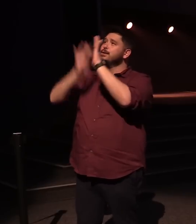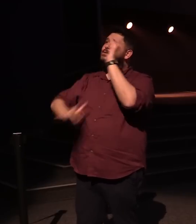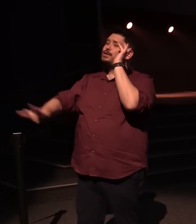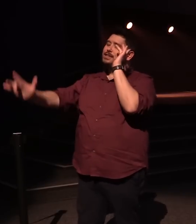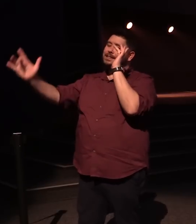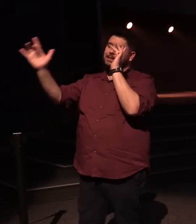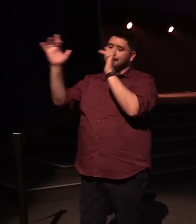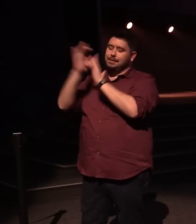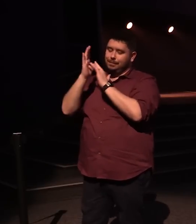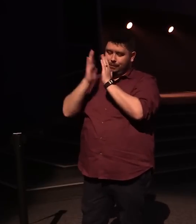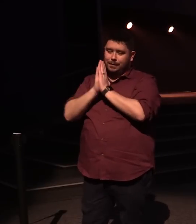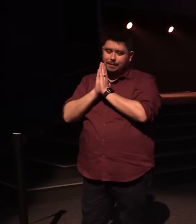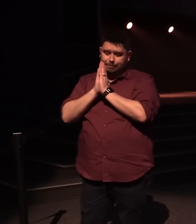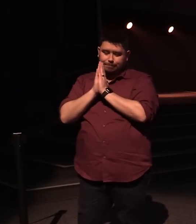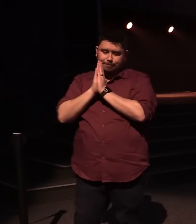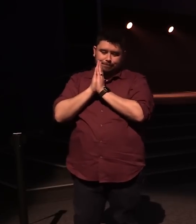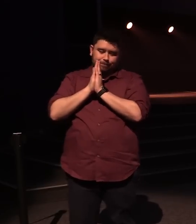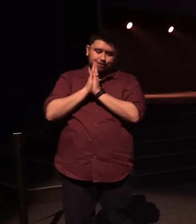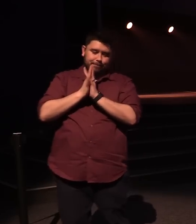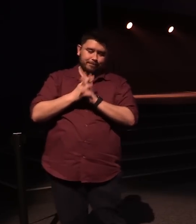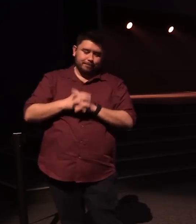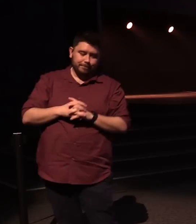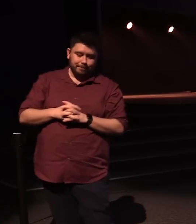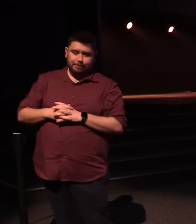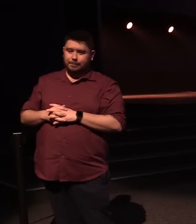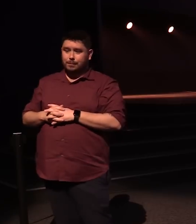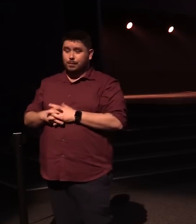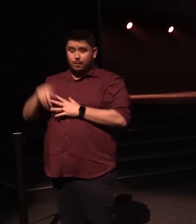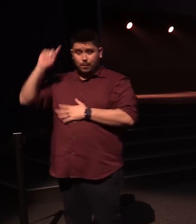amen. You are the